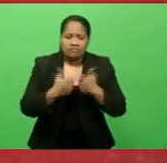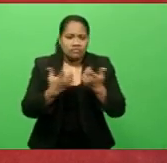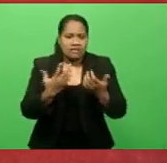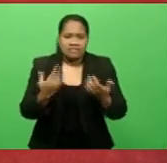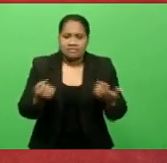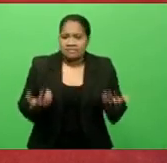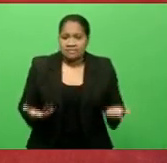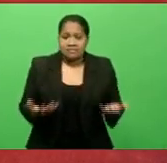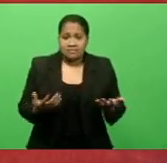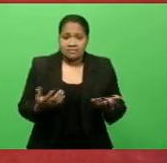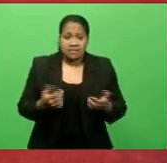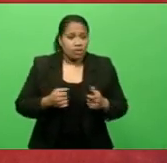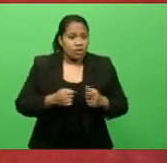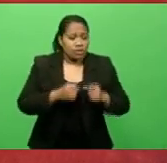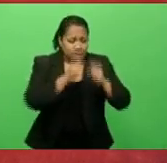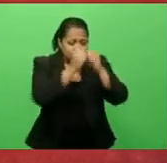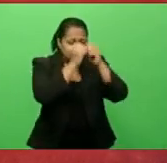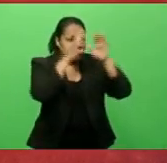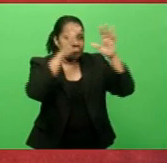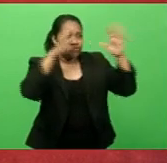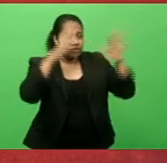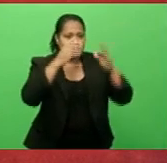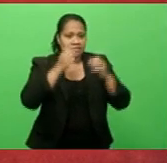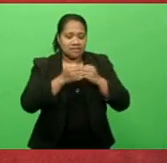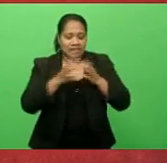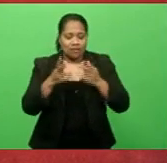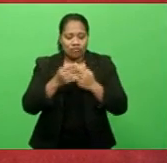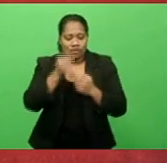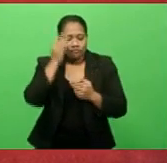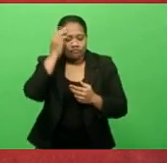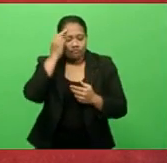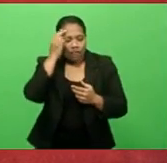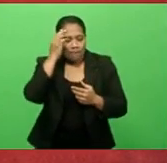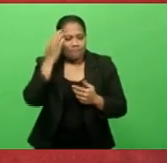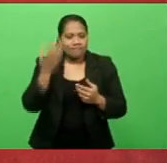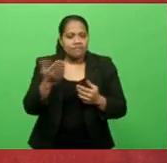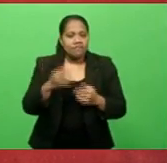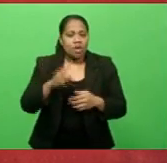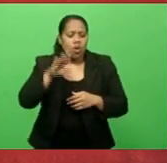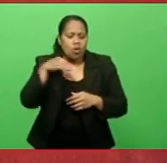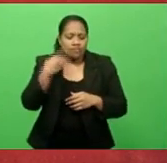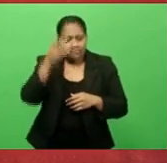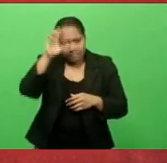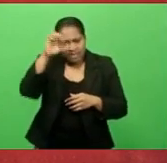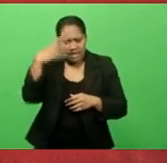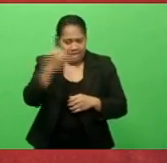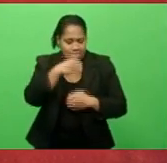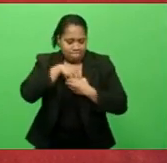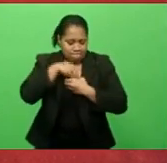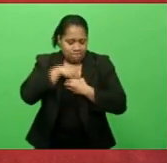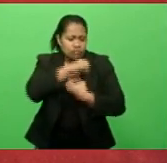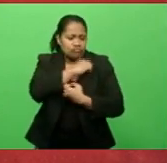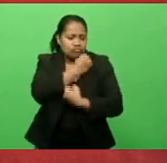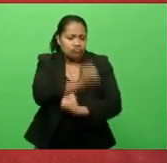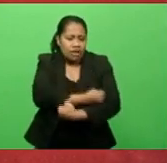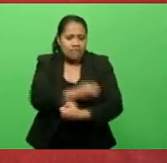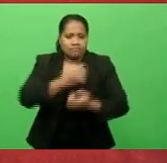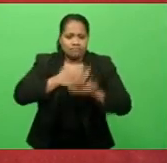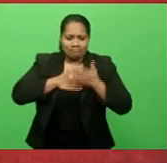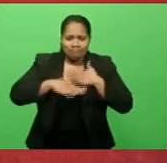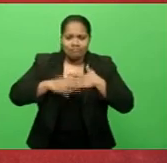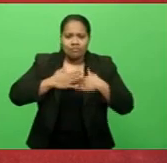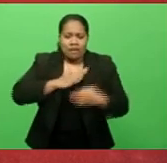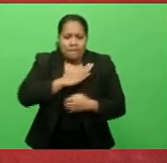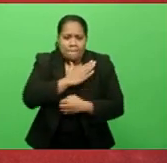Every great dream begins with a dreamer. Always remember you have within you the strength, the patience and the passion to reach